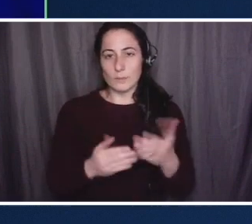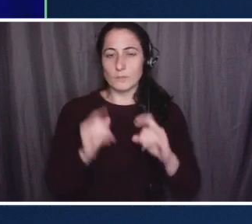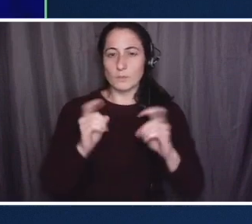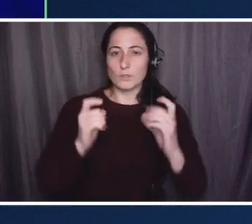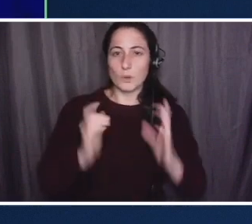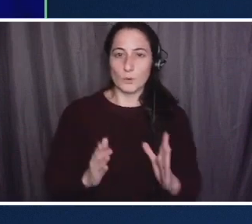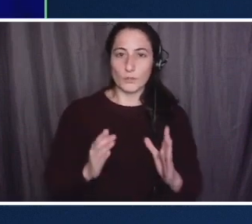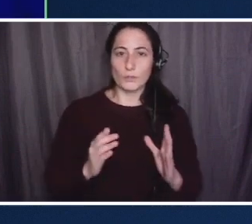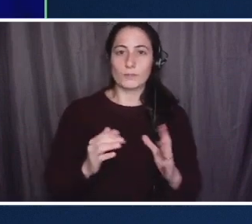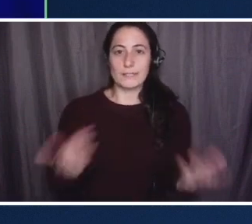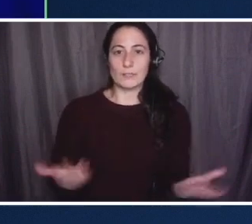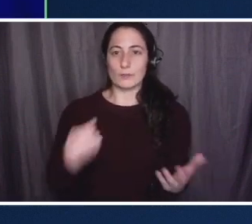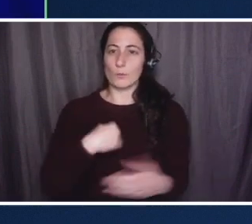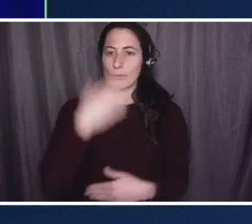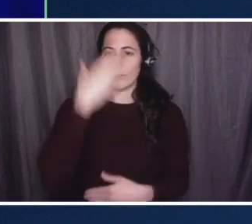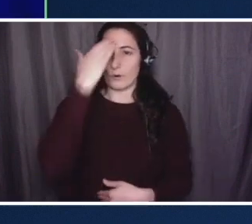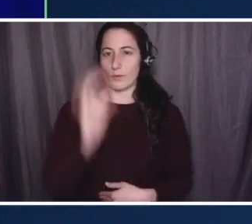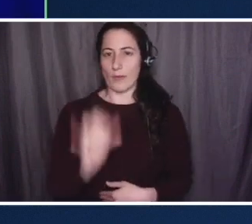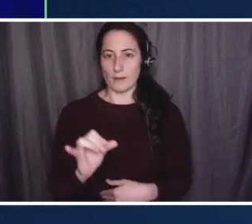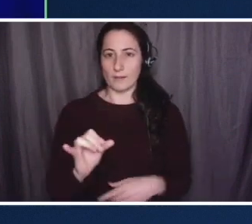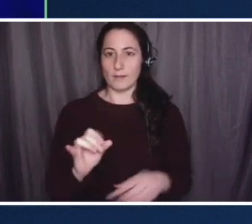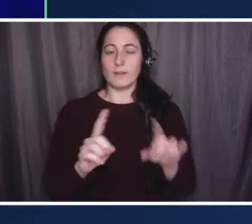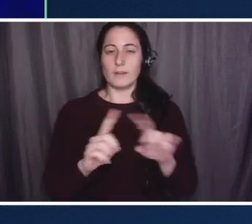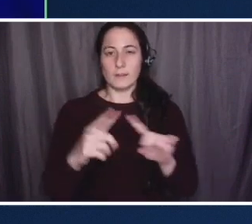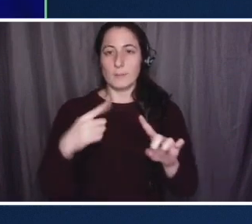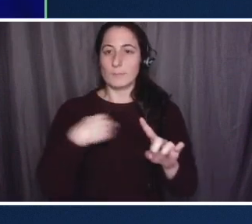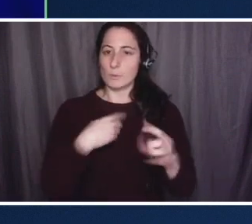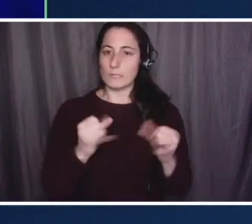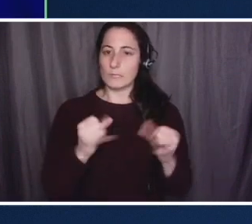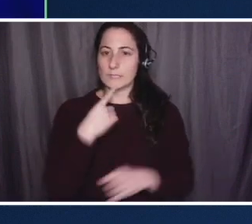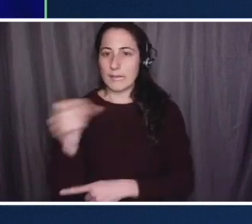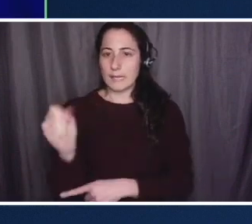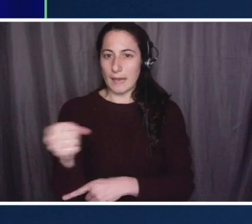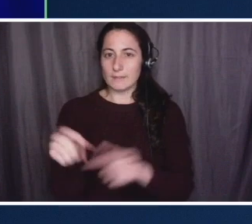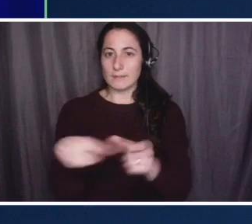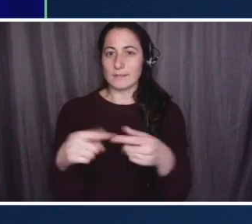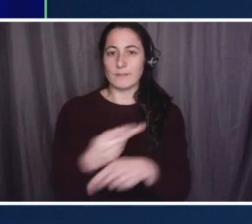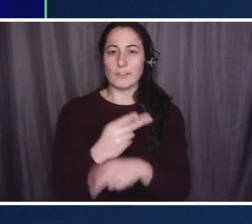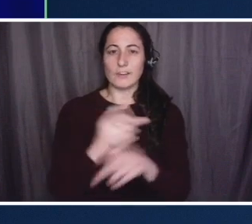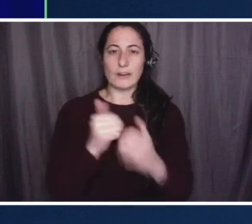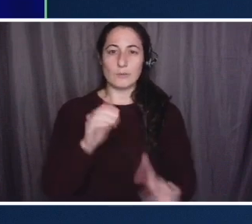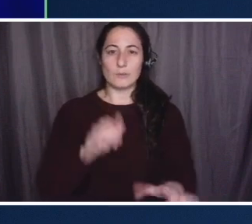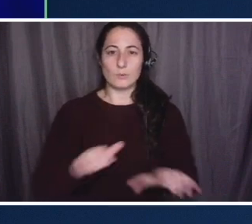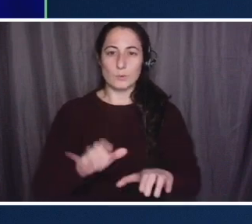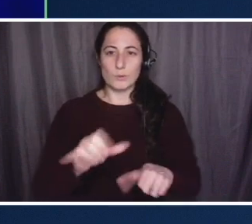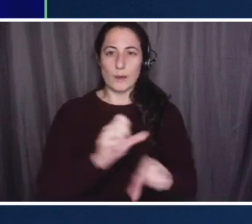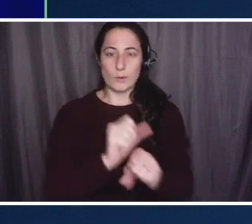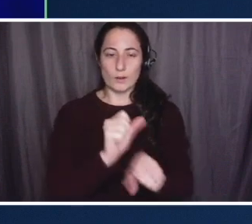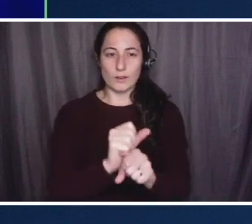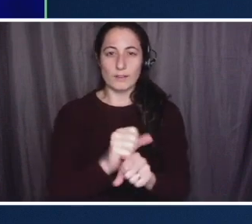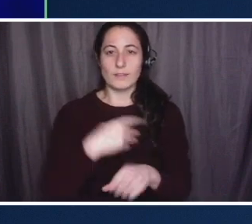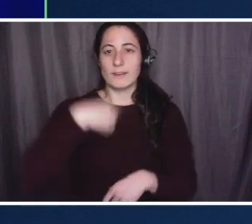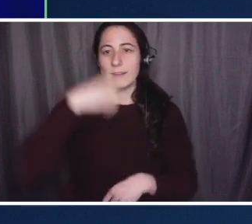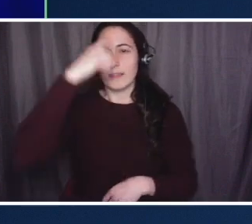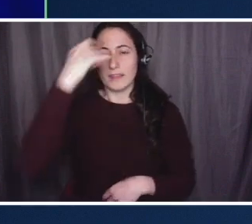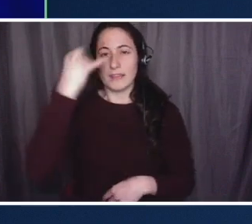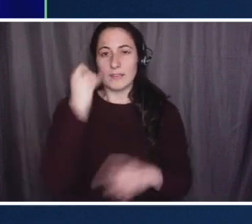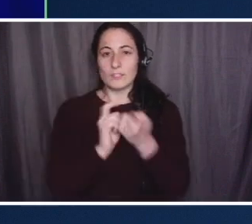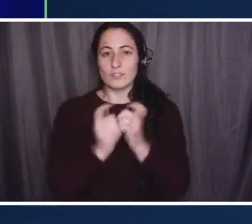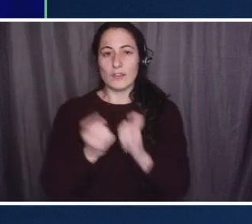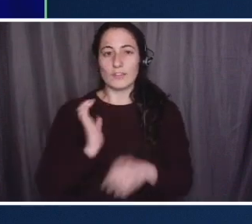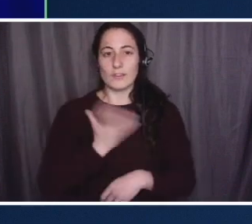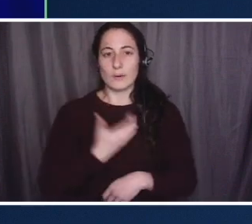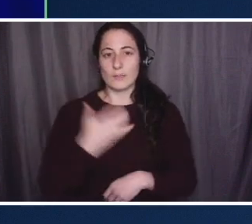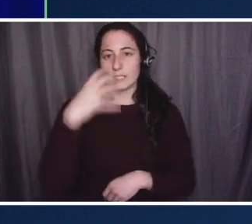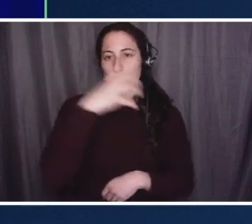that, and we say yes, and still, how do we begin to do this work, right? And I think changing our assumptions, I think also another piece for